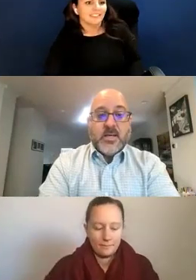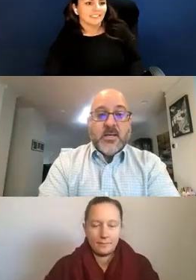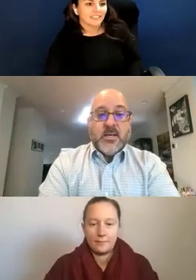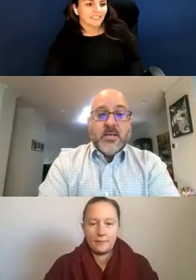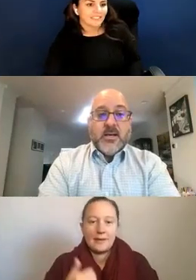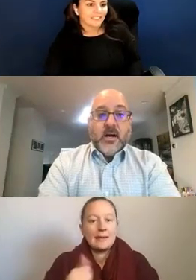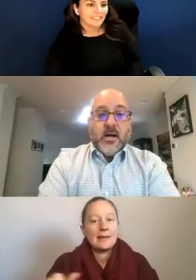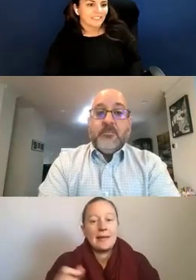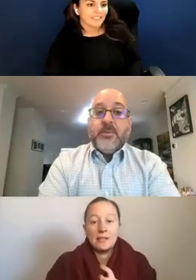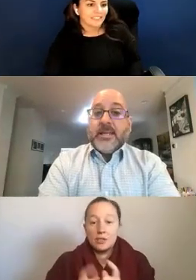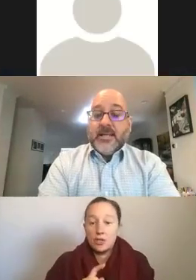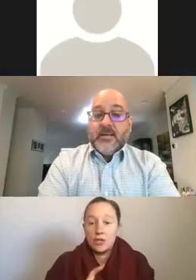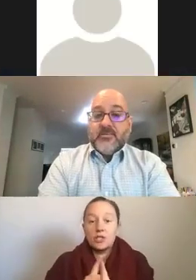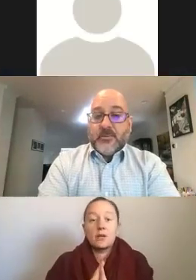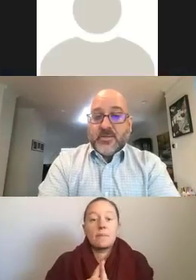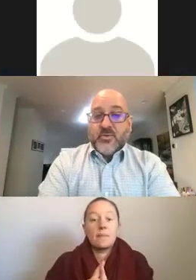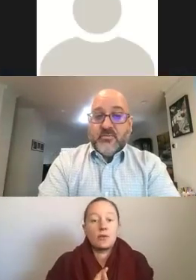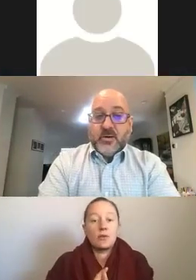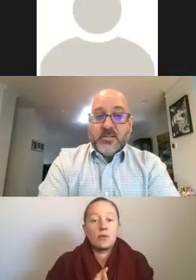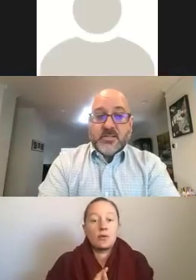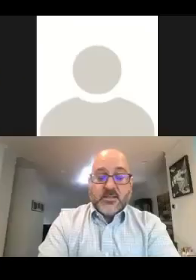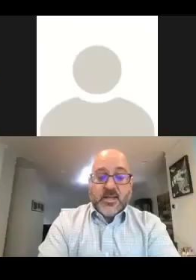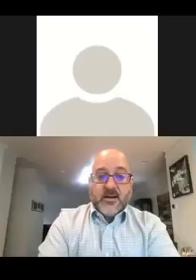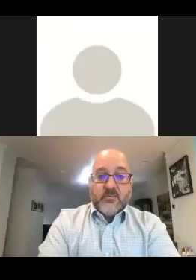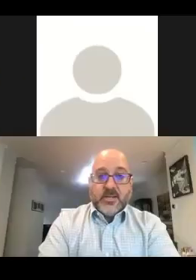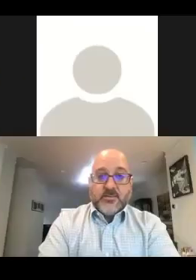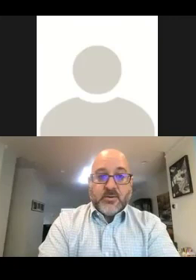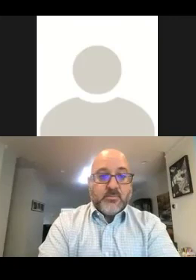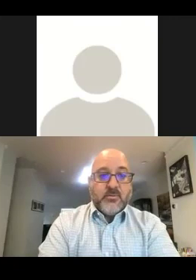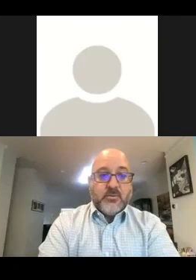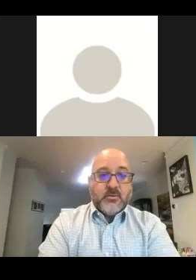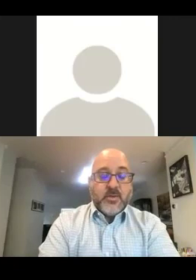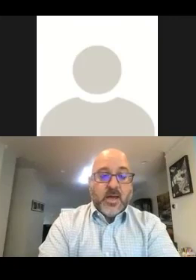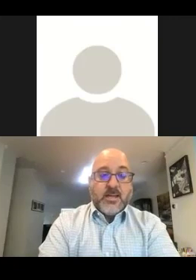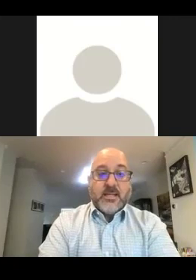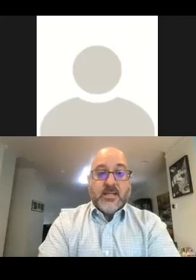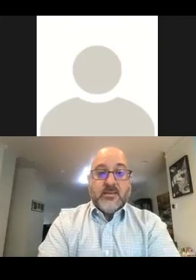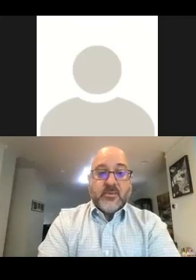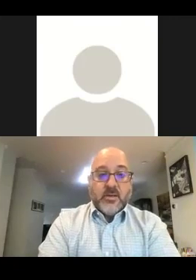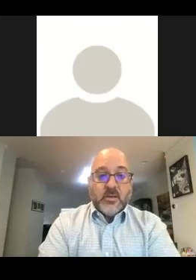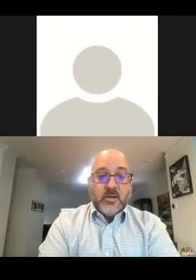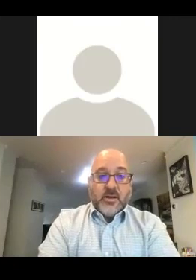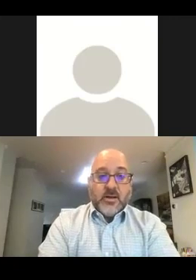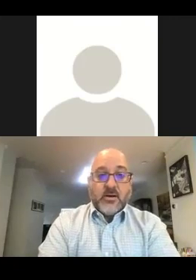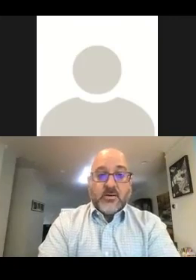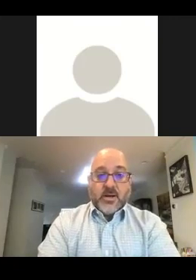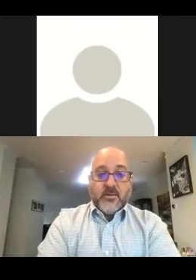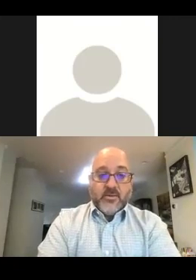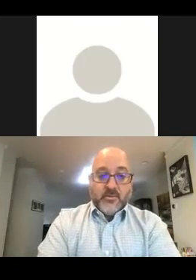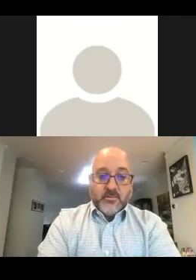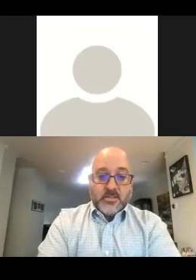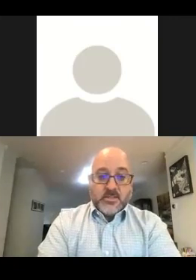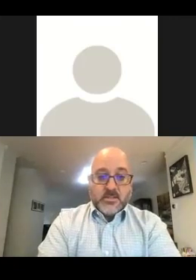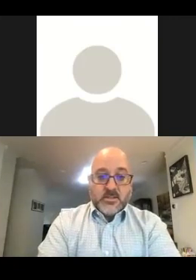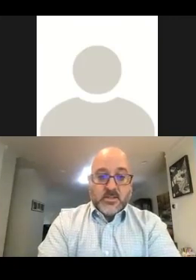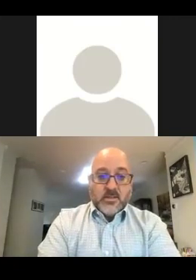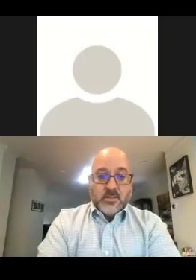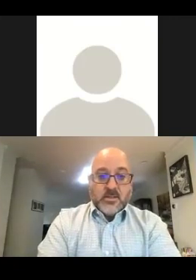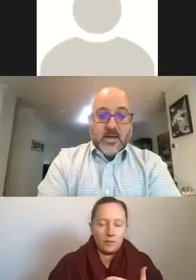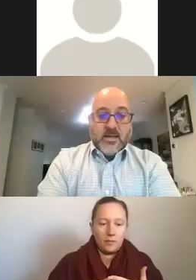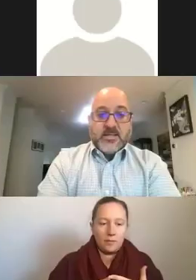as unpaid leave for up to 12 months is allowed, but is a prior approval. Any leave at all greater than 3